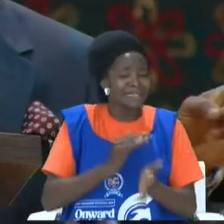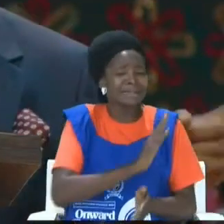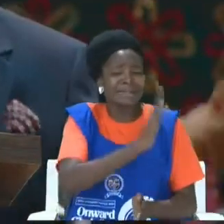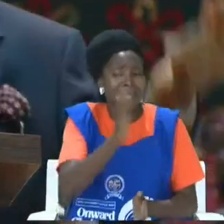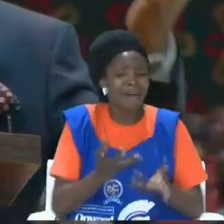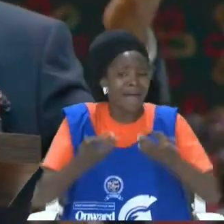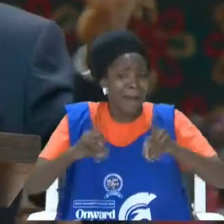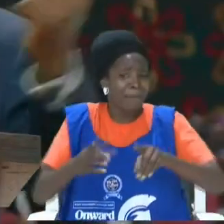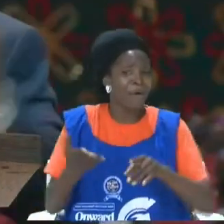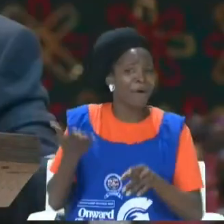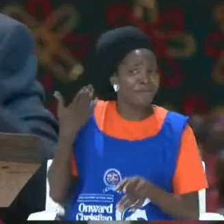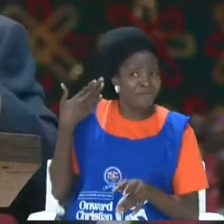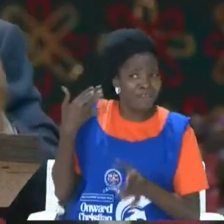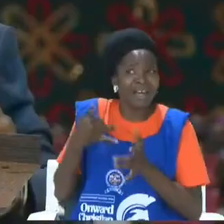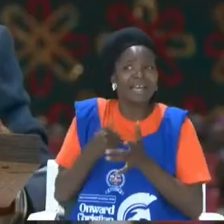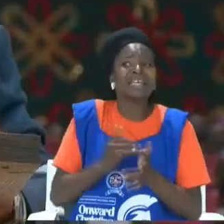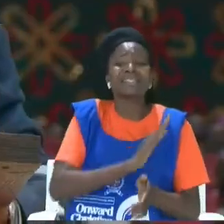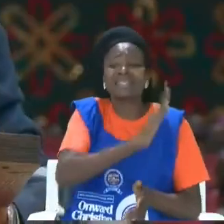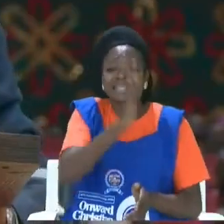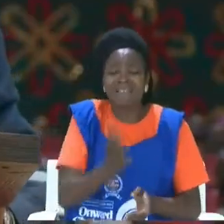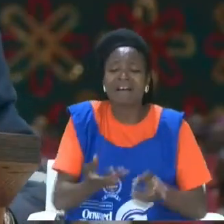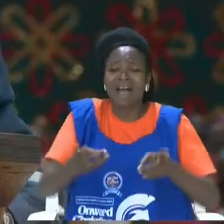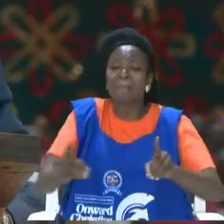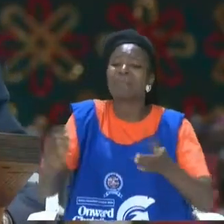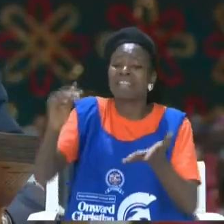before and will never happen again.